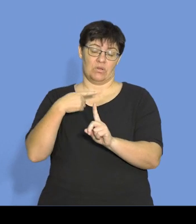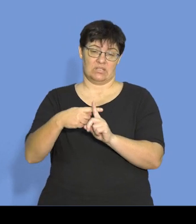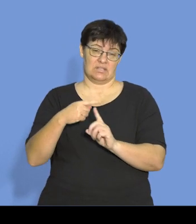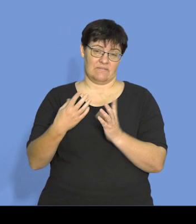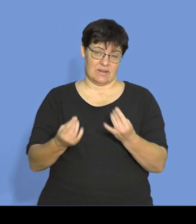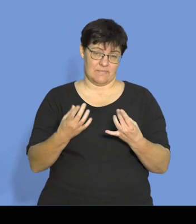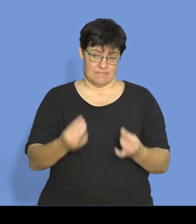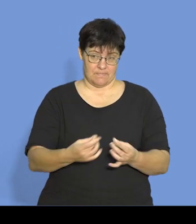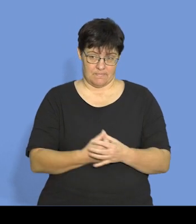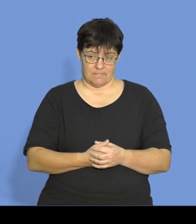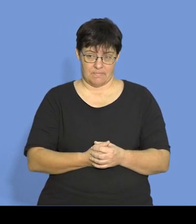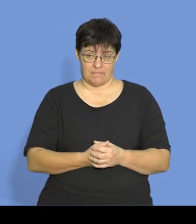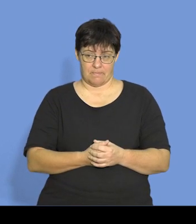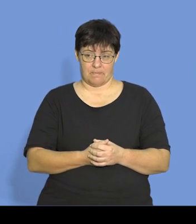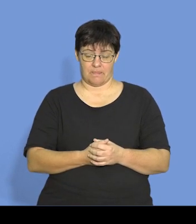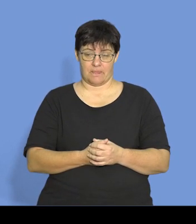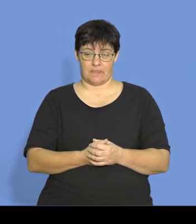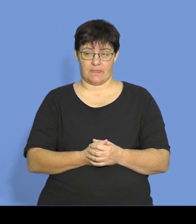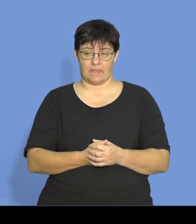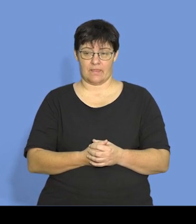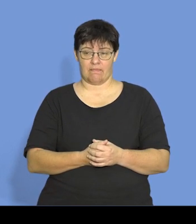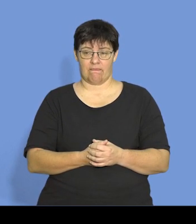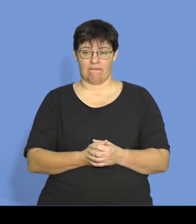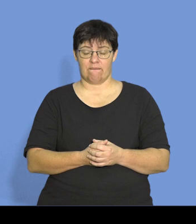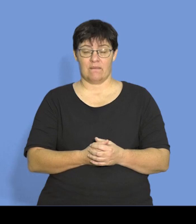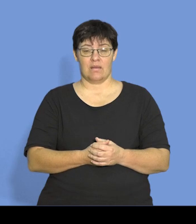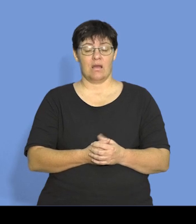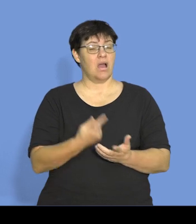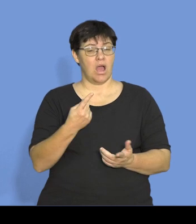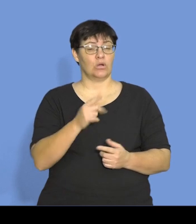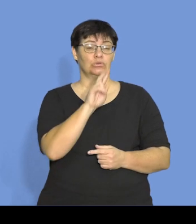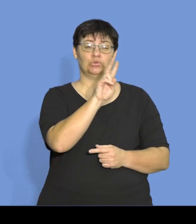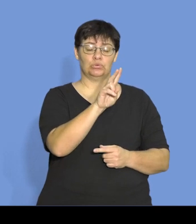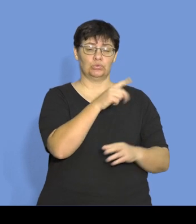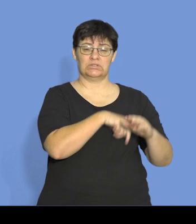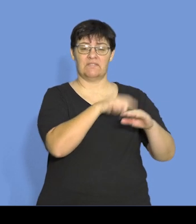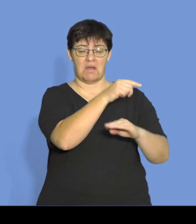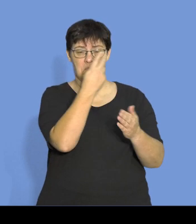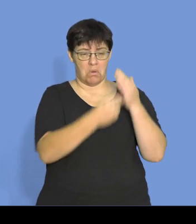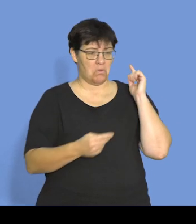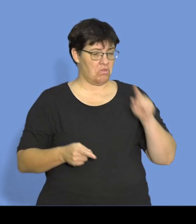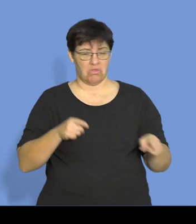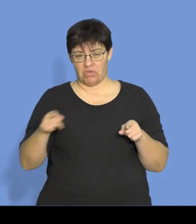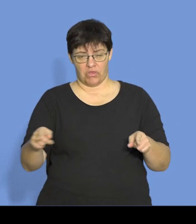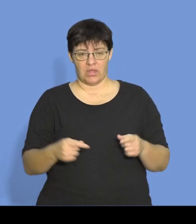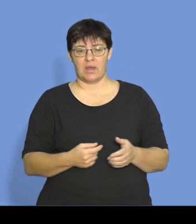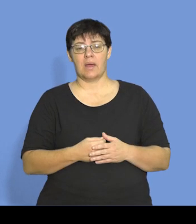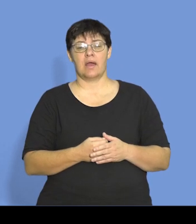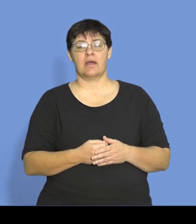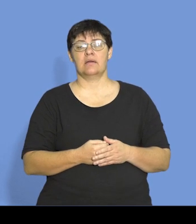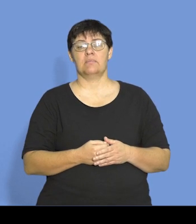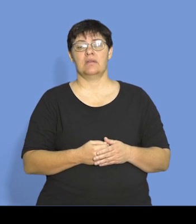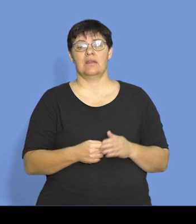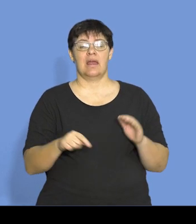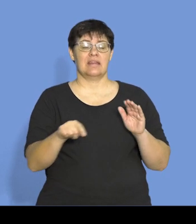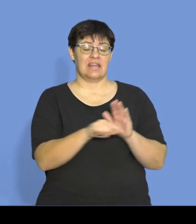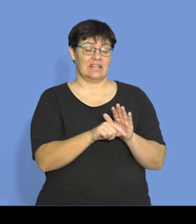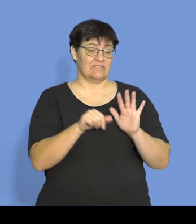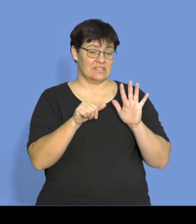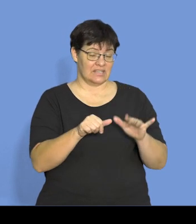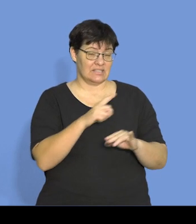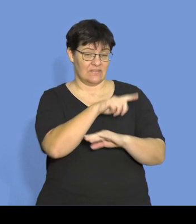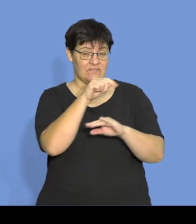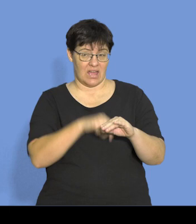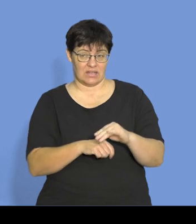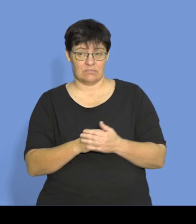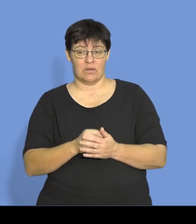divide by a positive number. So dividing both sides by 2, it will be -6 divided by 2,